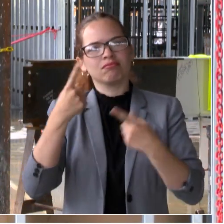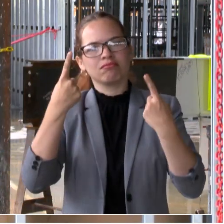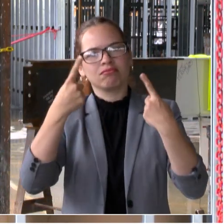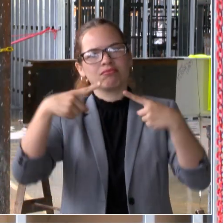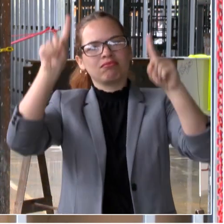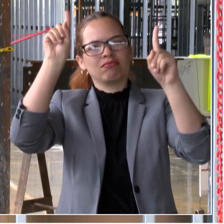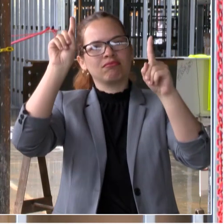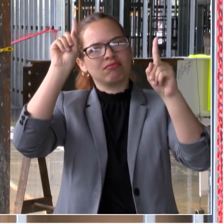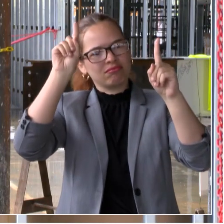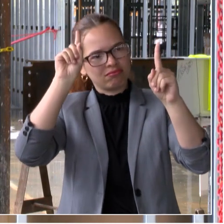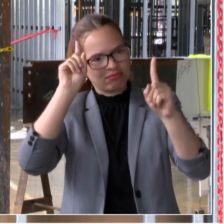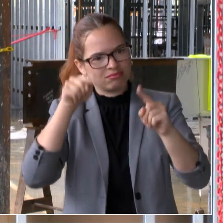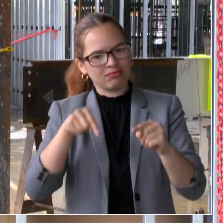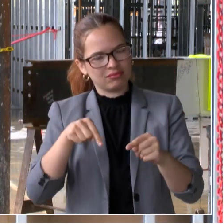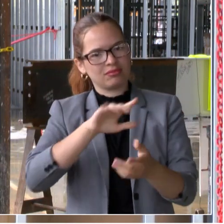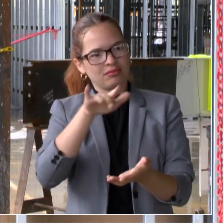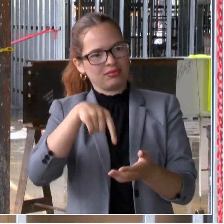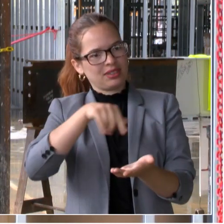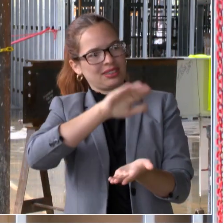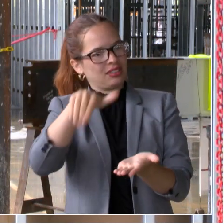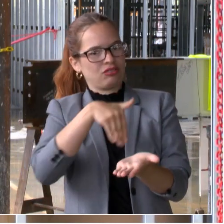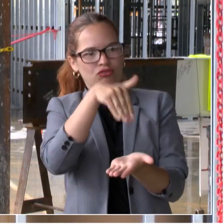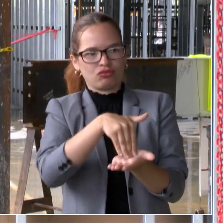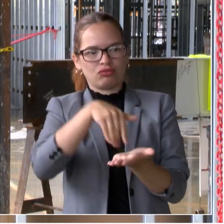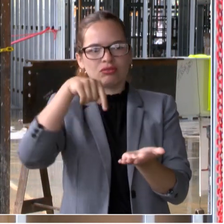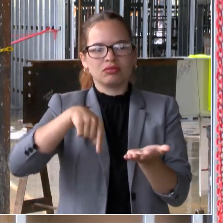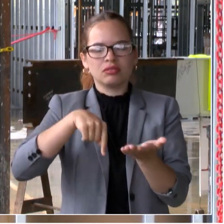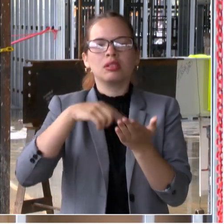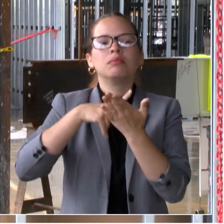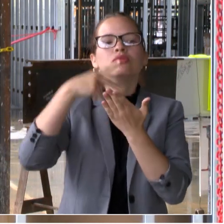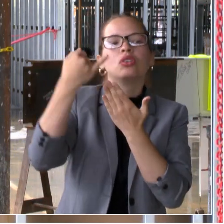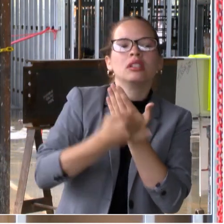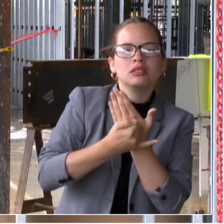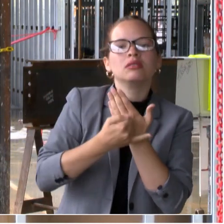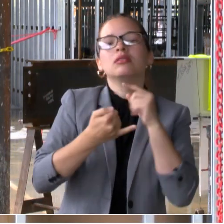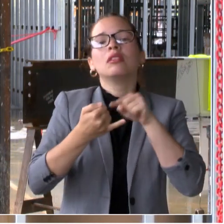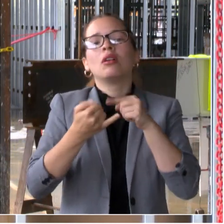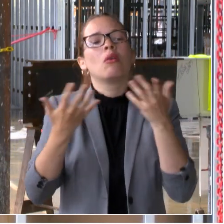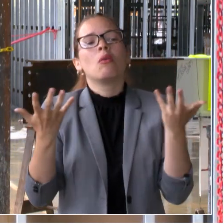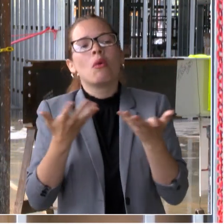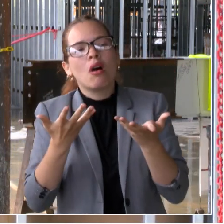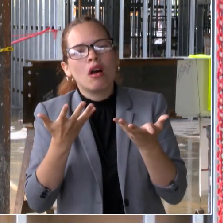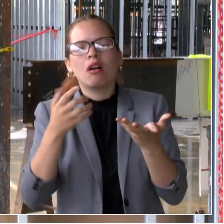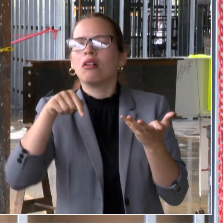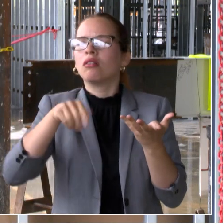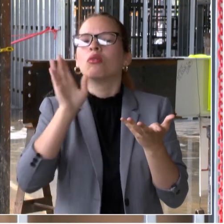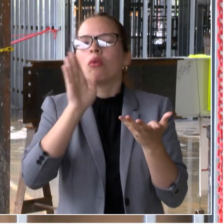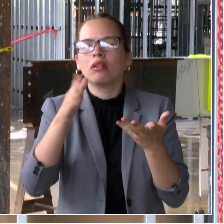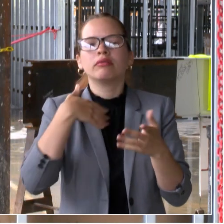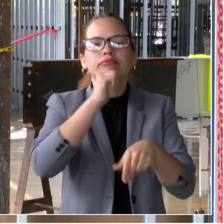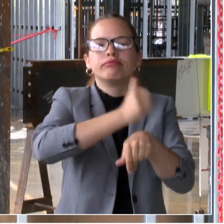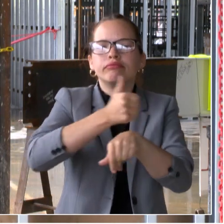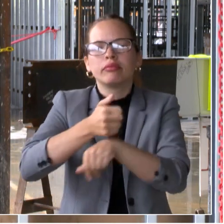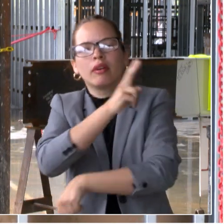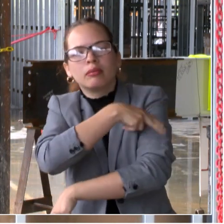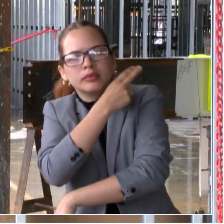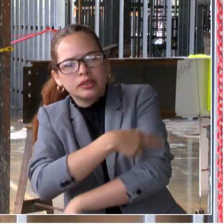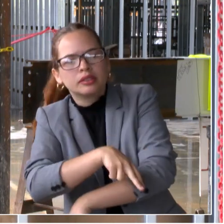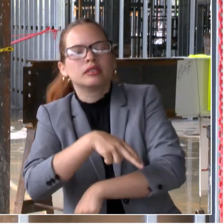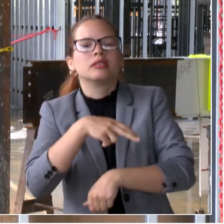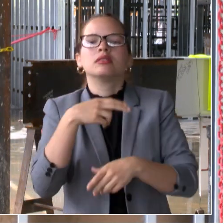will deliver a state-of-the-art hospital in Congress Heights for district residents. Under the leadership of Mayor Bowser, we are delivering for Ward 8